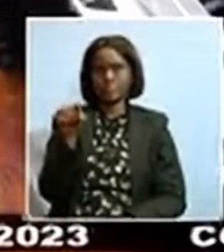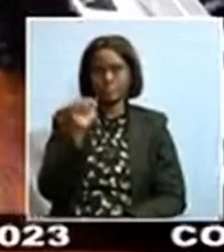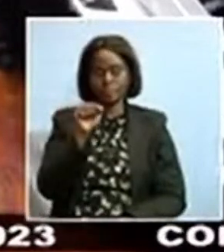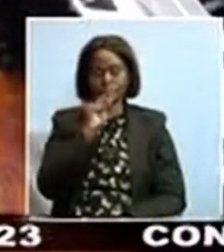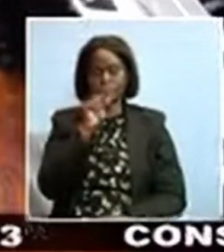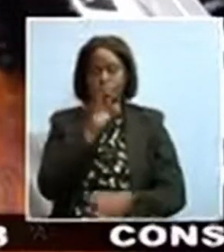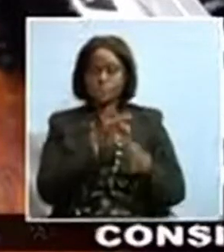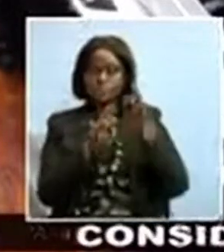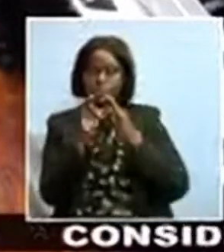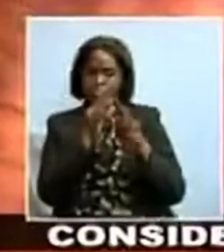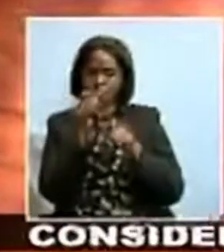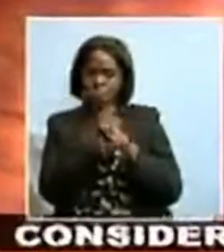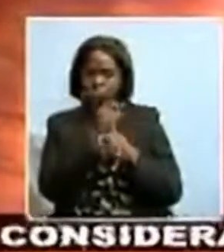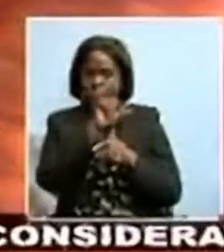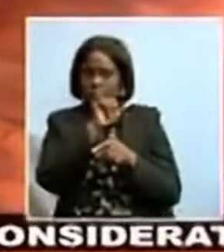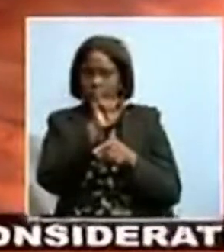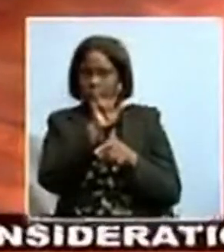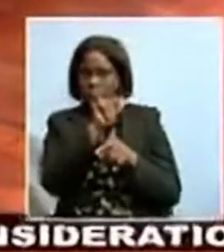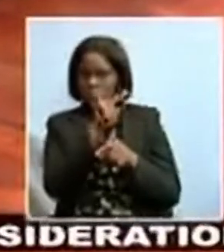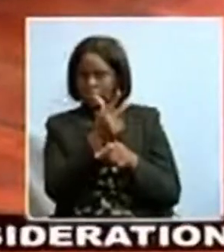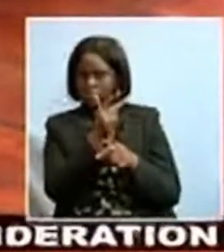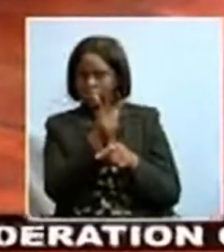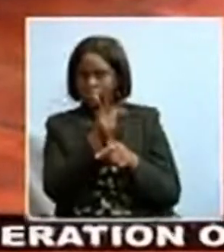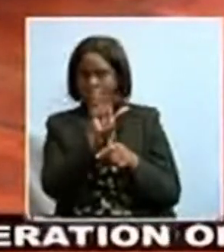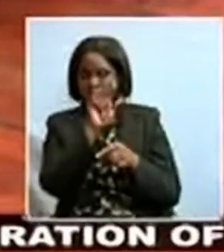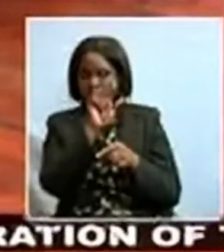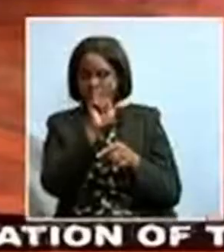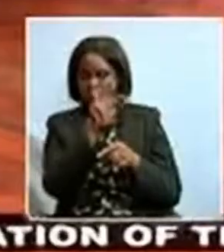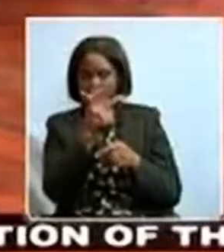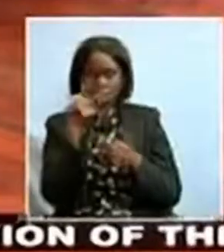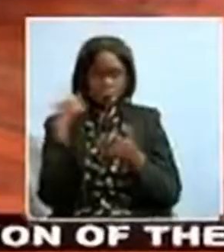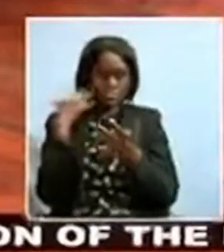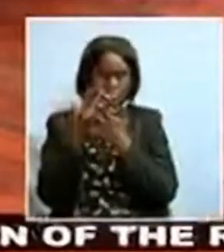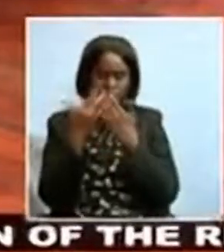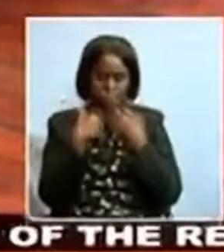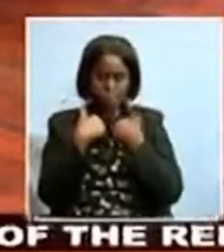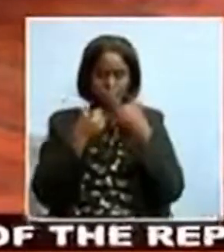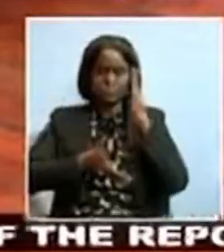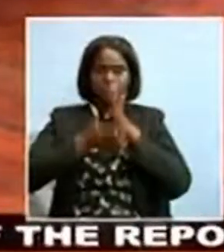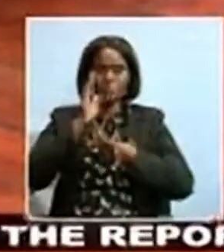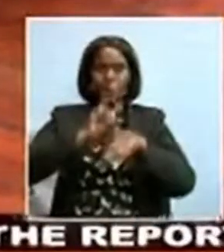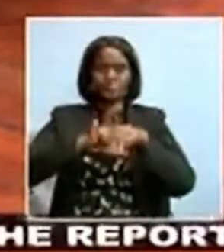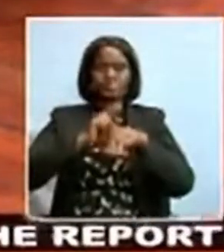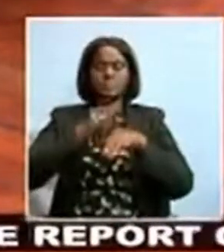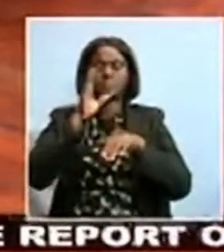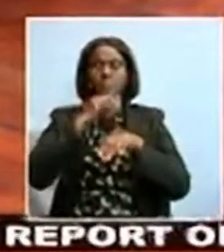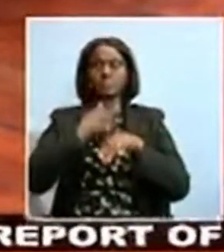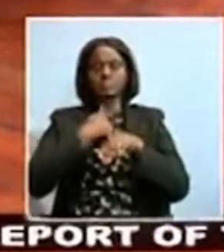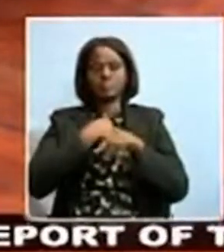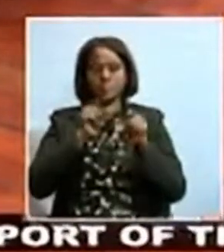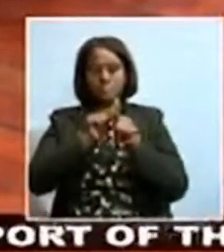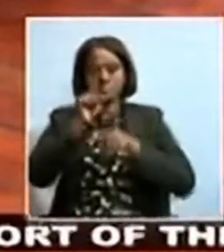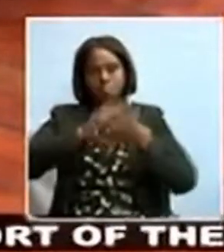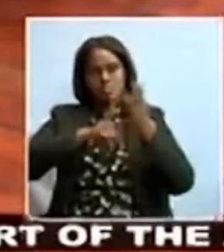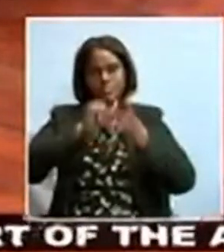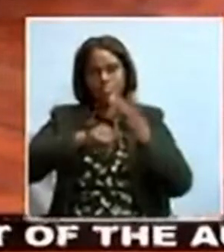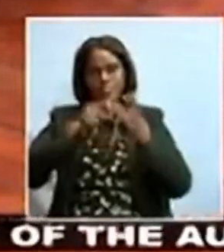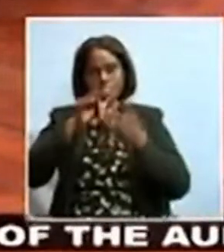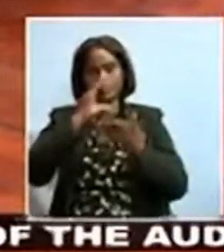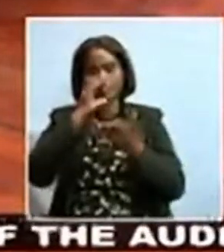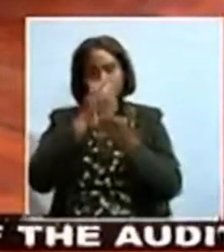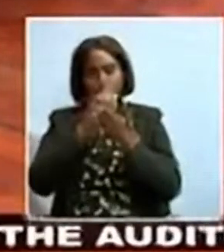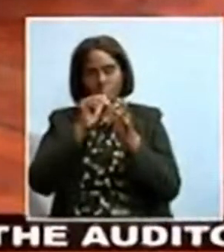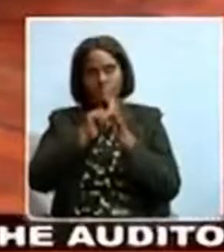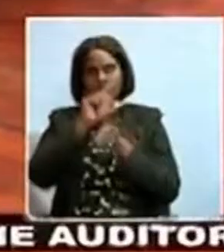justification is that from 2023 to date, there's a passage of time. And the price of cement in